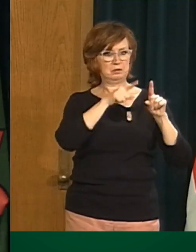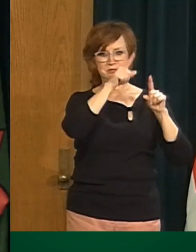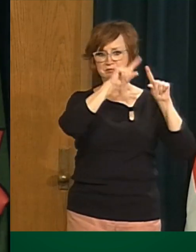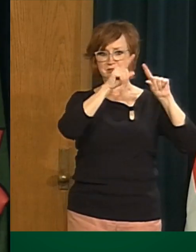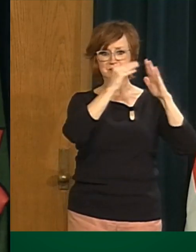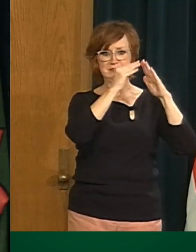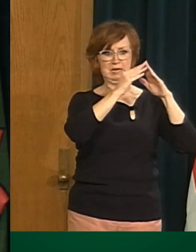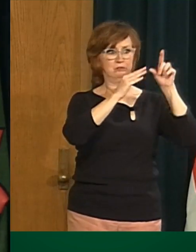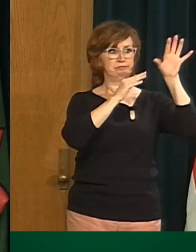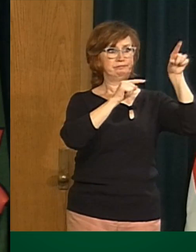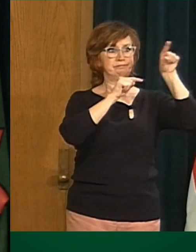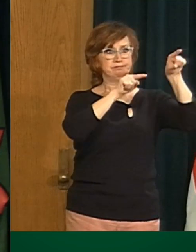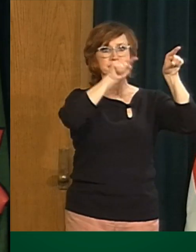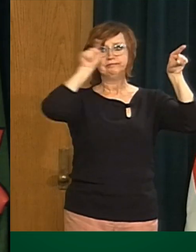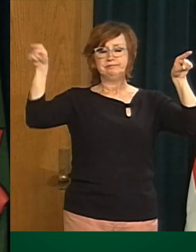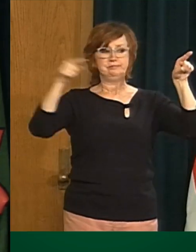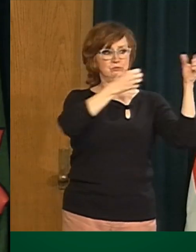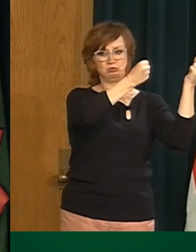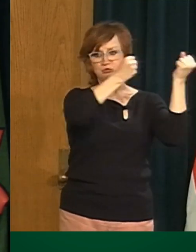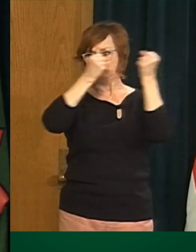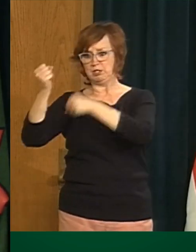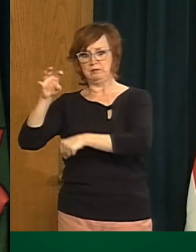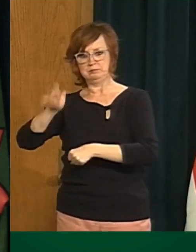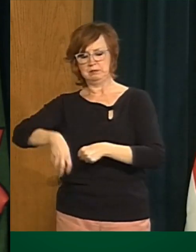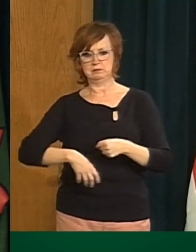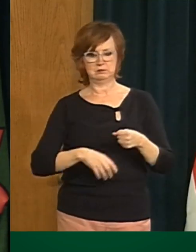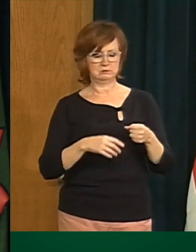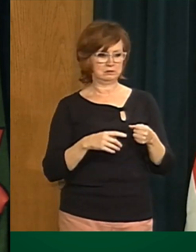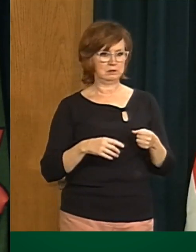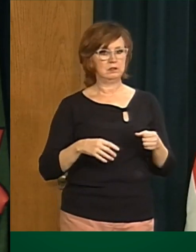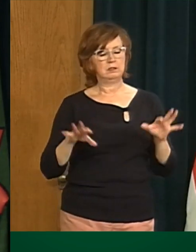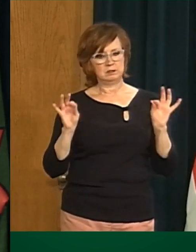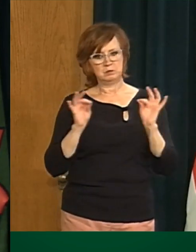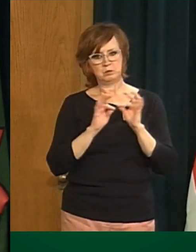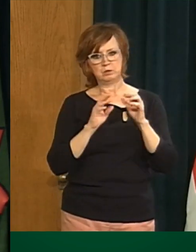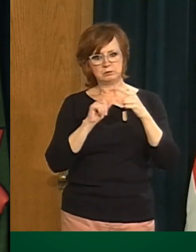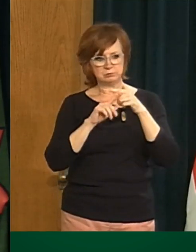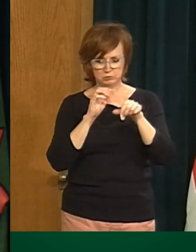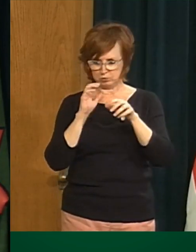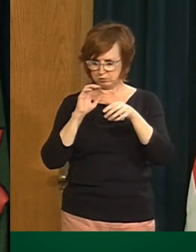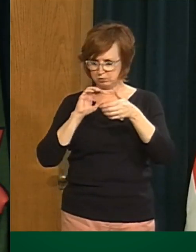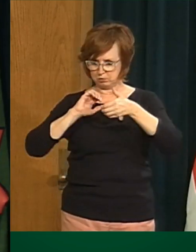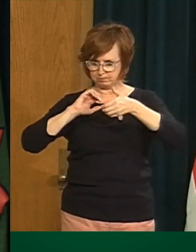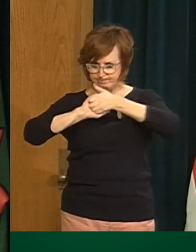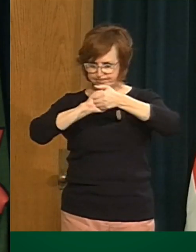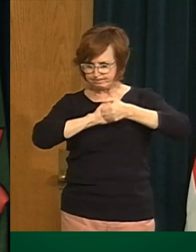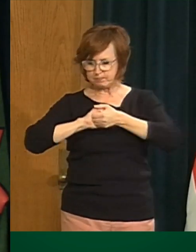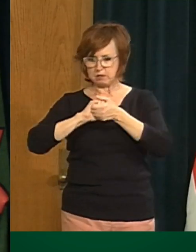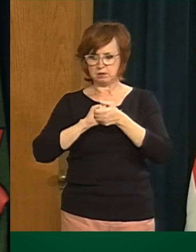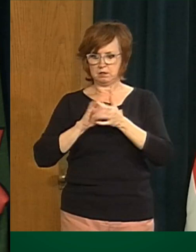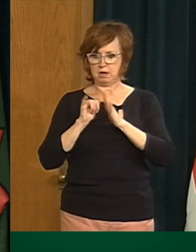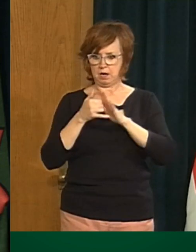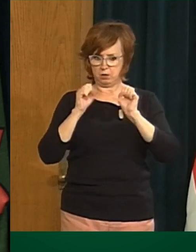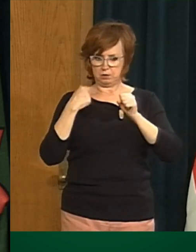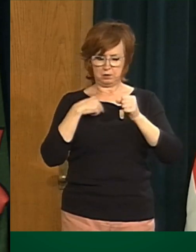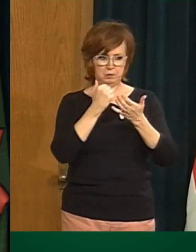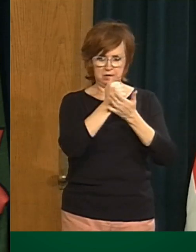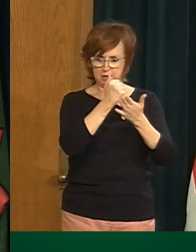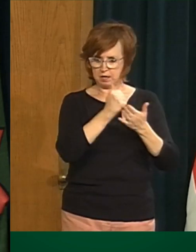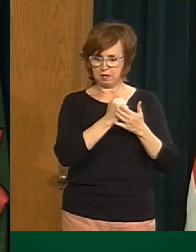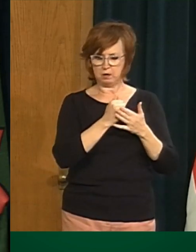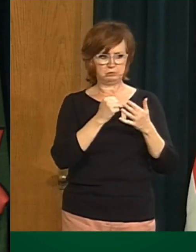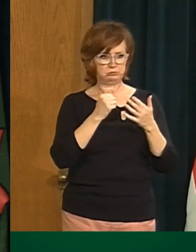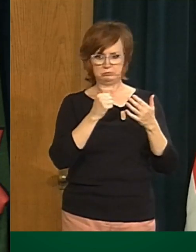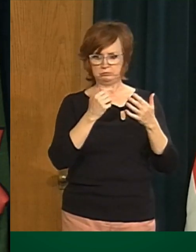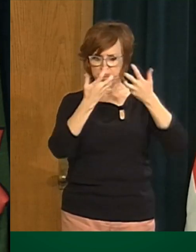lockstep with the northern leaders on what is available in their community. How can we ensure that these services are being provided? That's why we're sending up a number